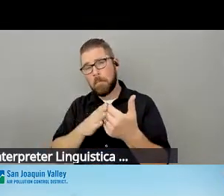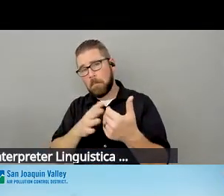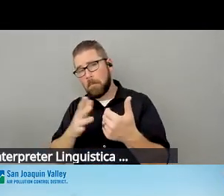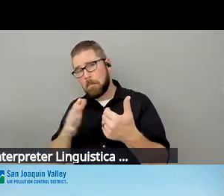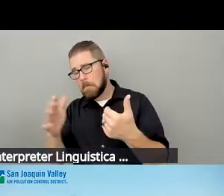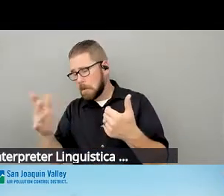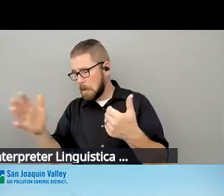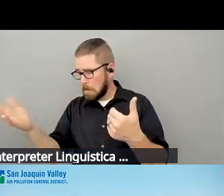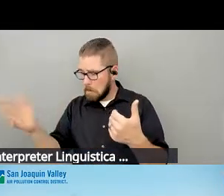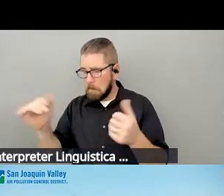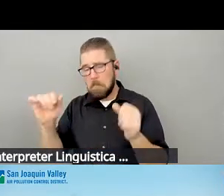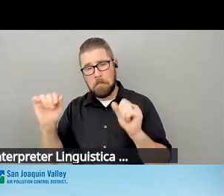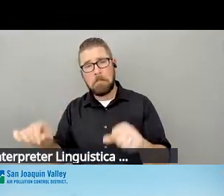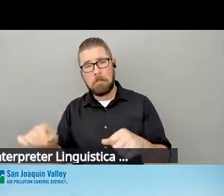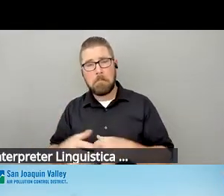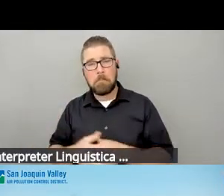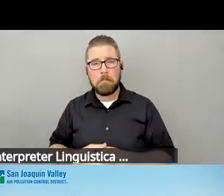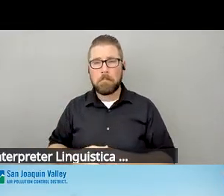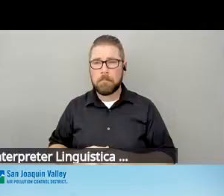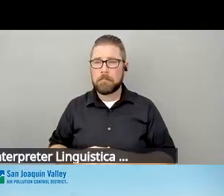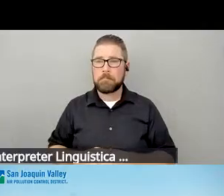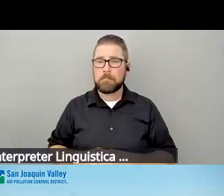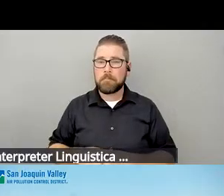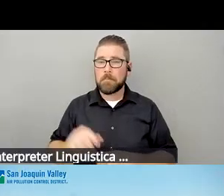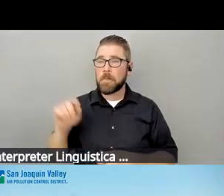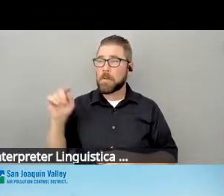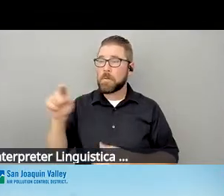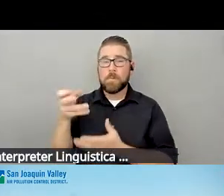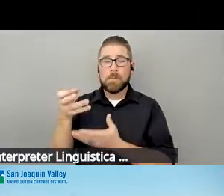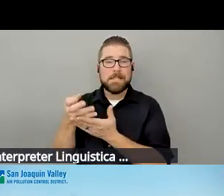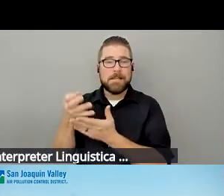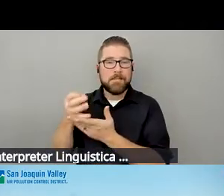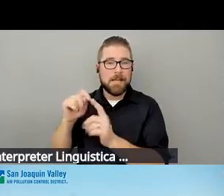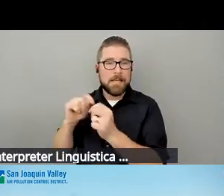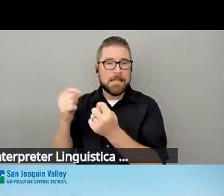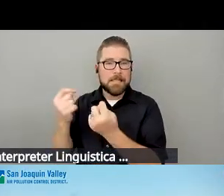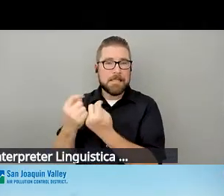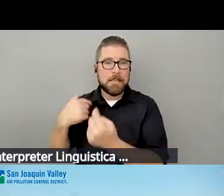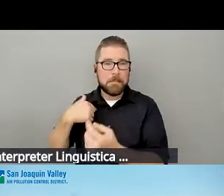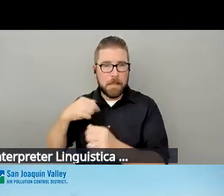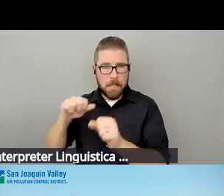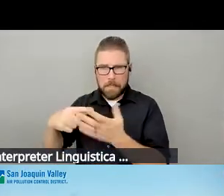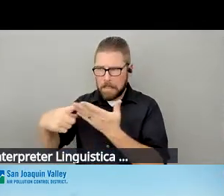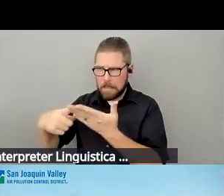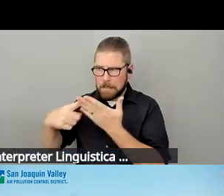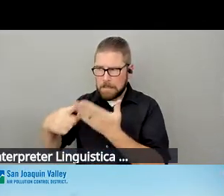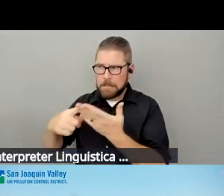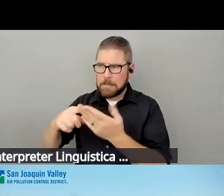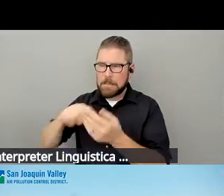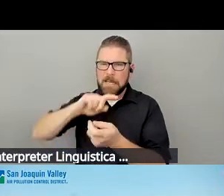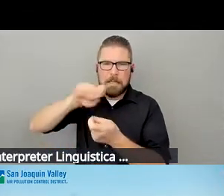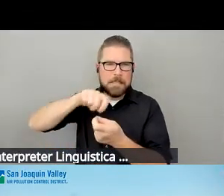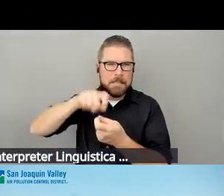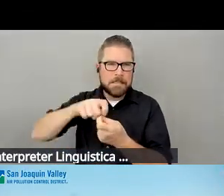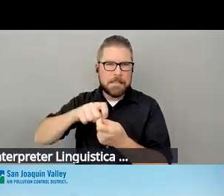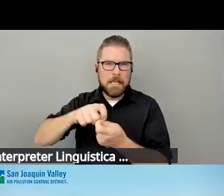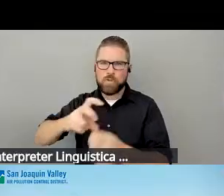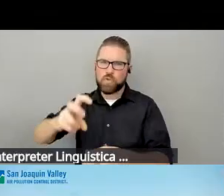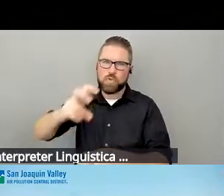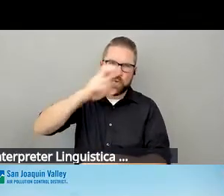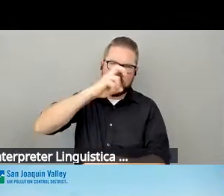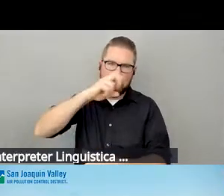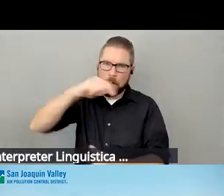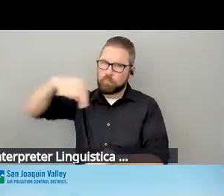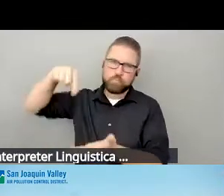to talk to some of our finance teams a little more closely to see like what exactly is like a drop dead deadline. But we do,